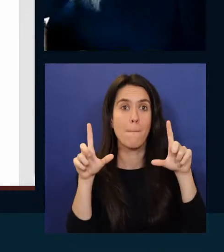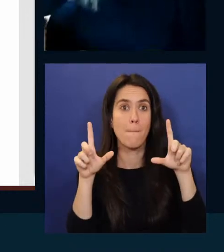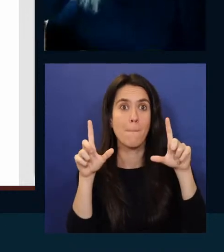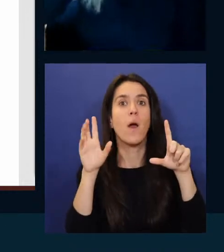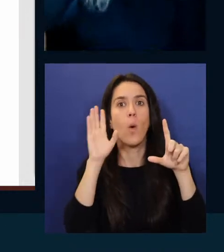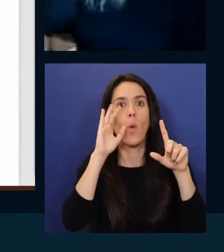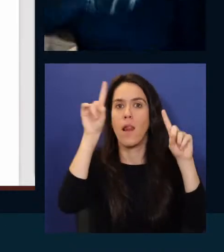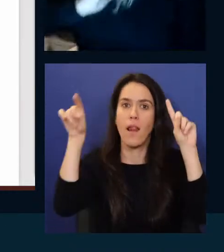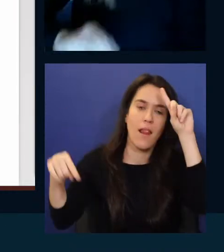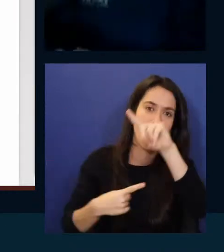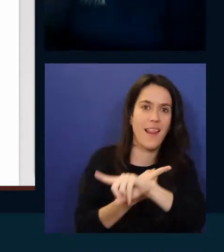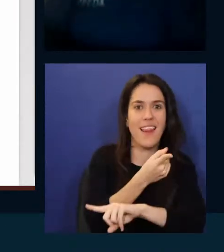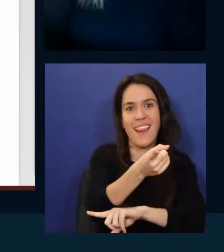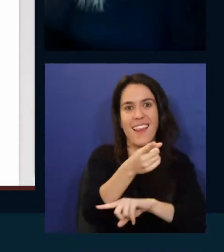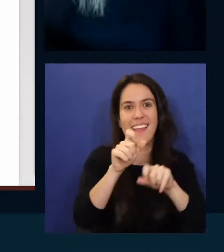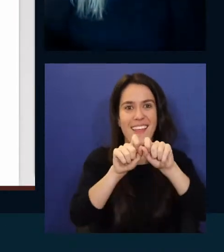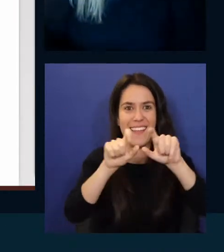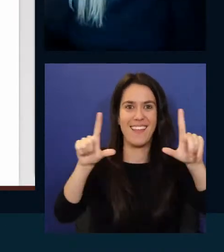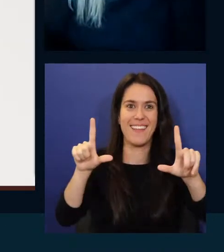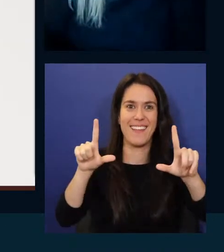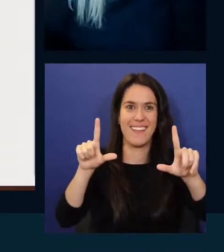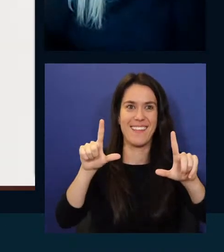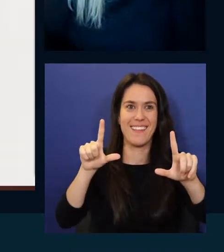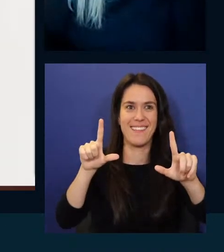you to the Power BI service.